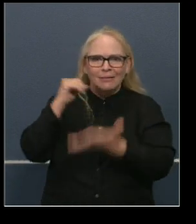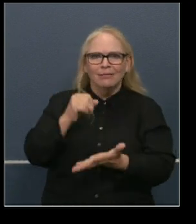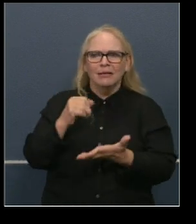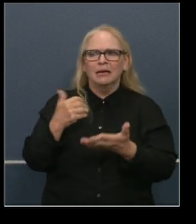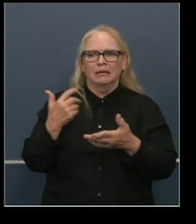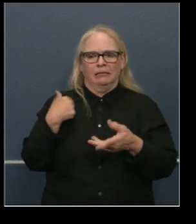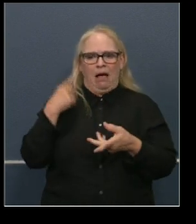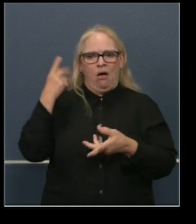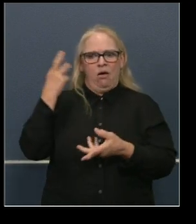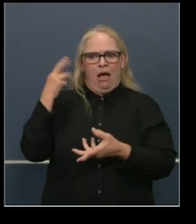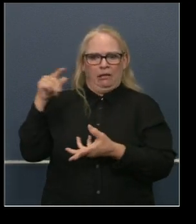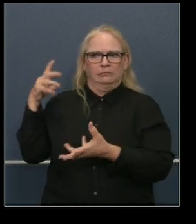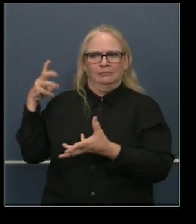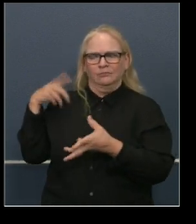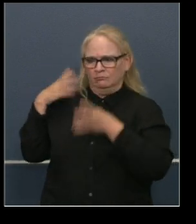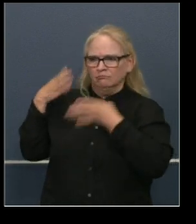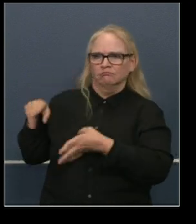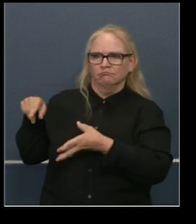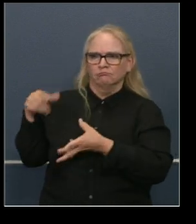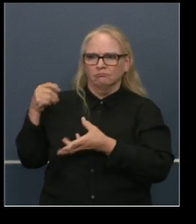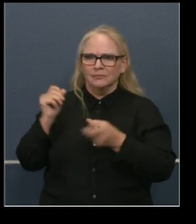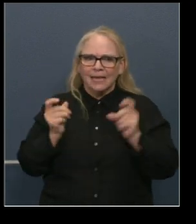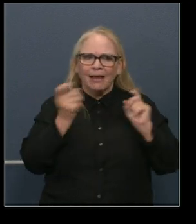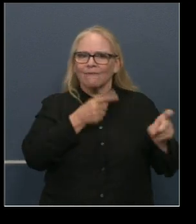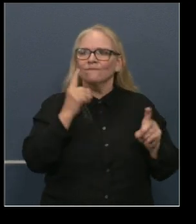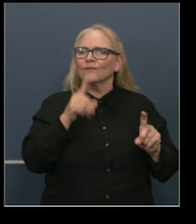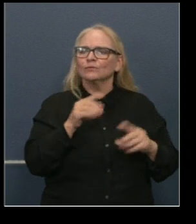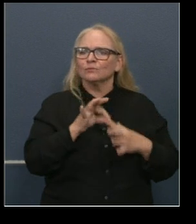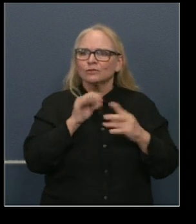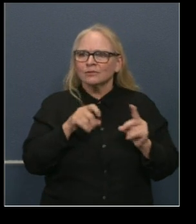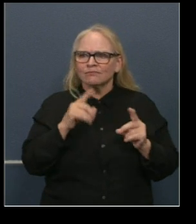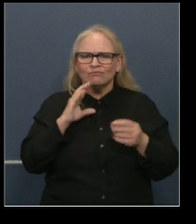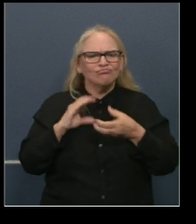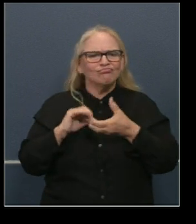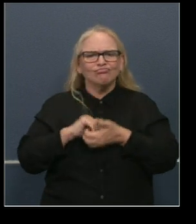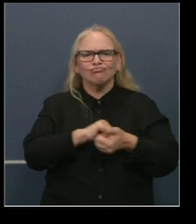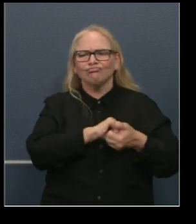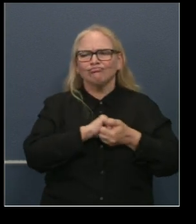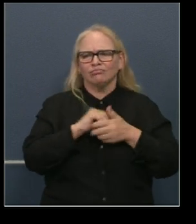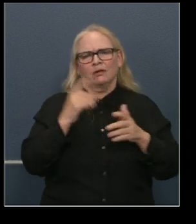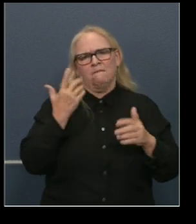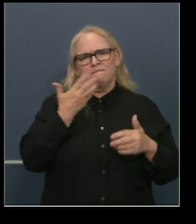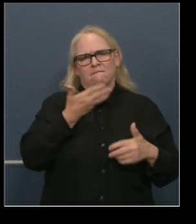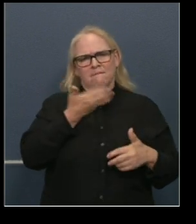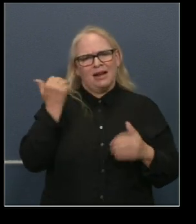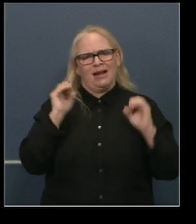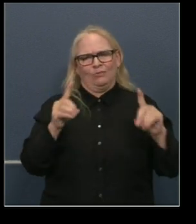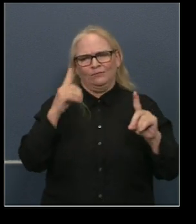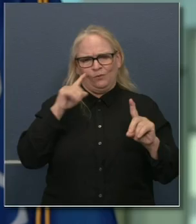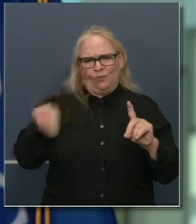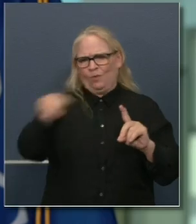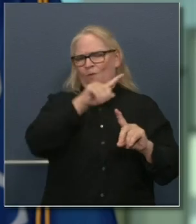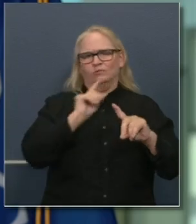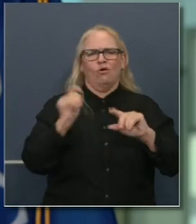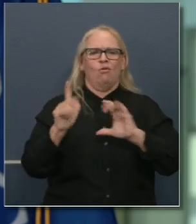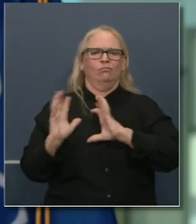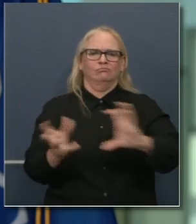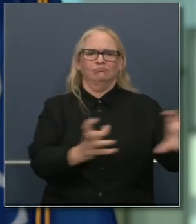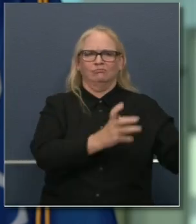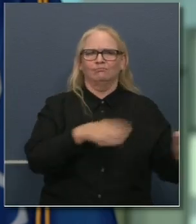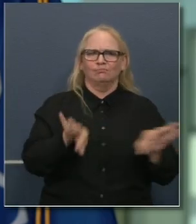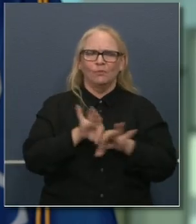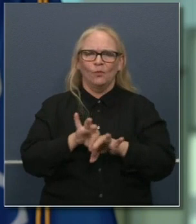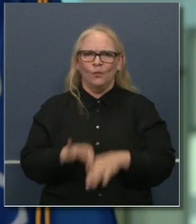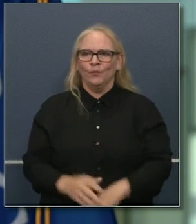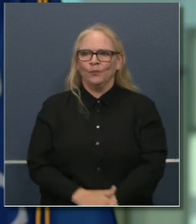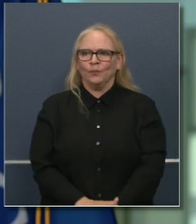for Educational Excellence and from the CDE to help them do that. Appreciate it. And Linda, and let me, if I